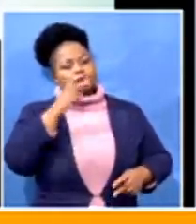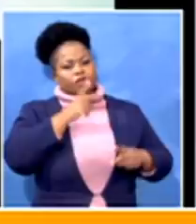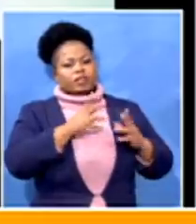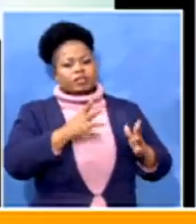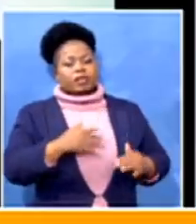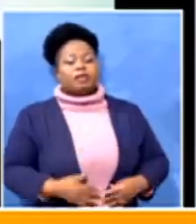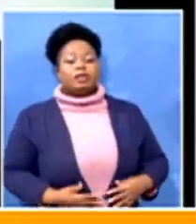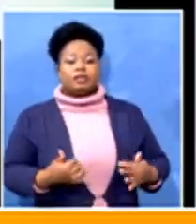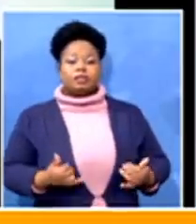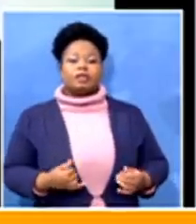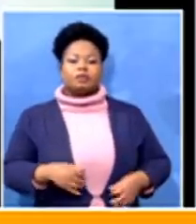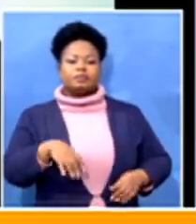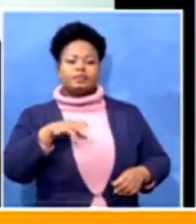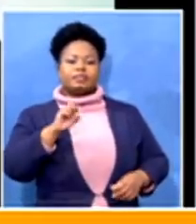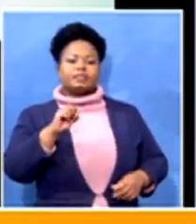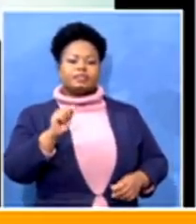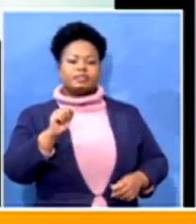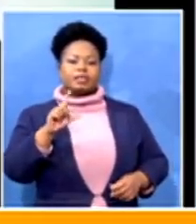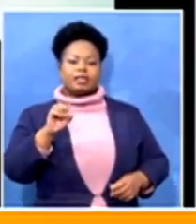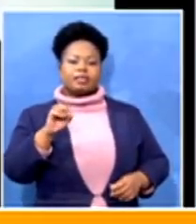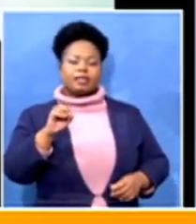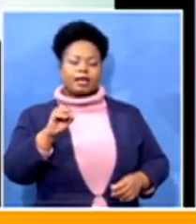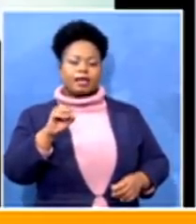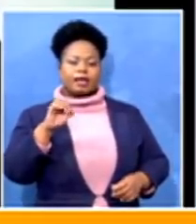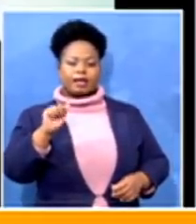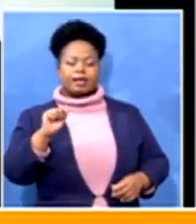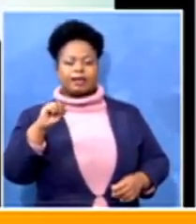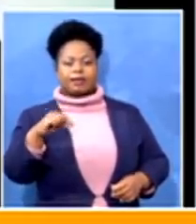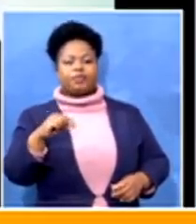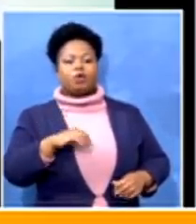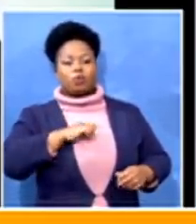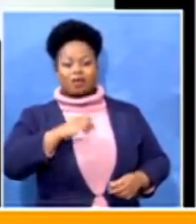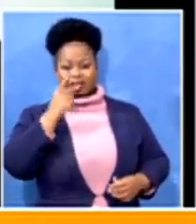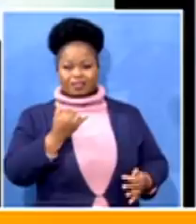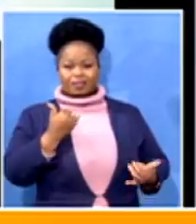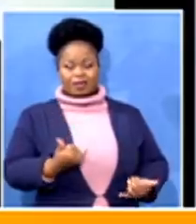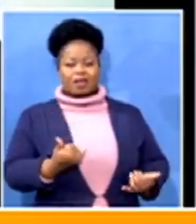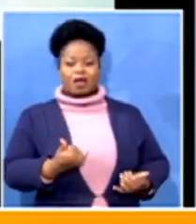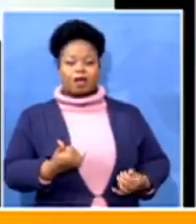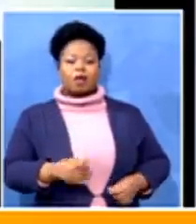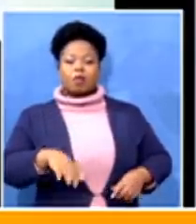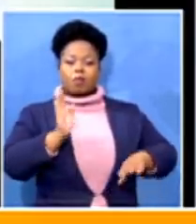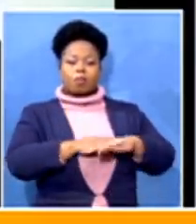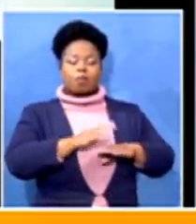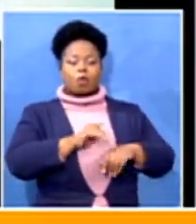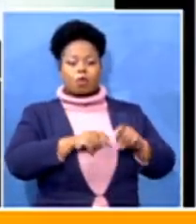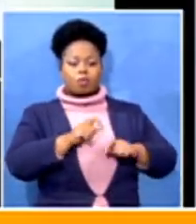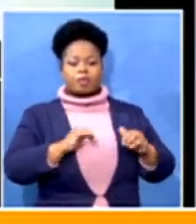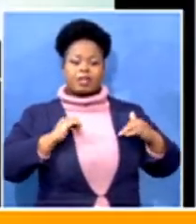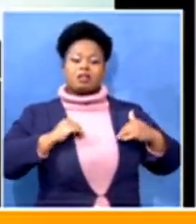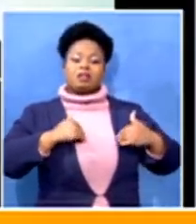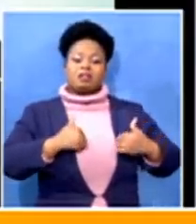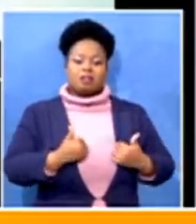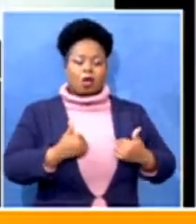about SADAG's observation that more and more people are suffering from anxiety and depression and calling